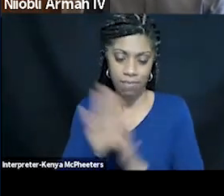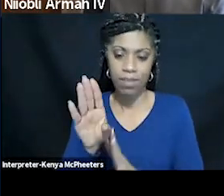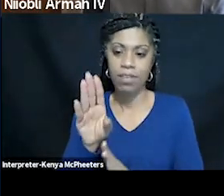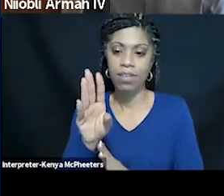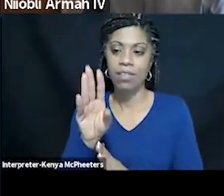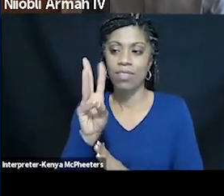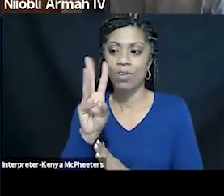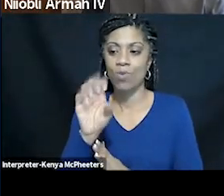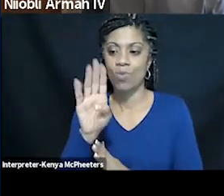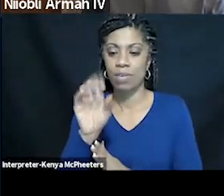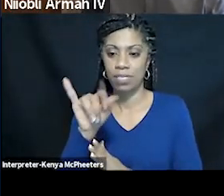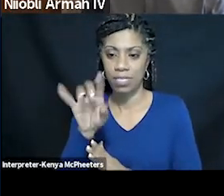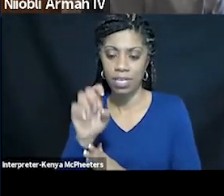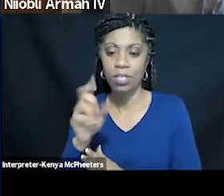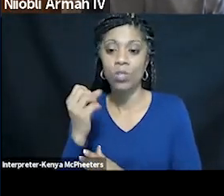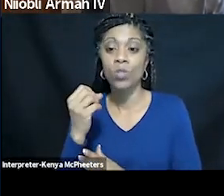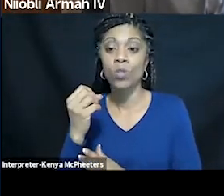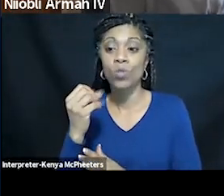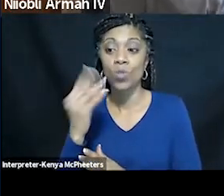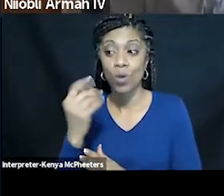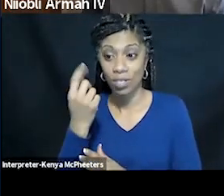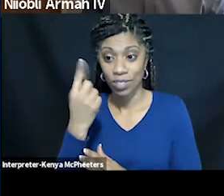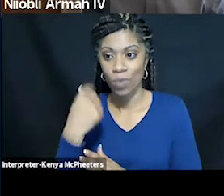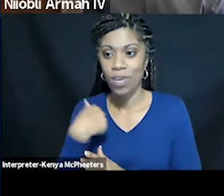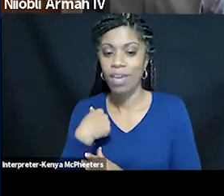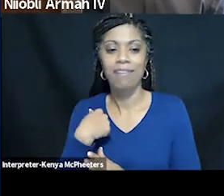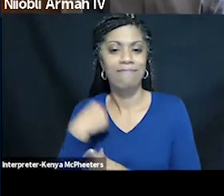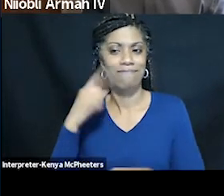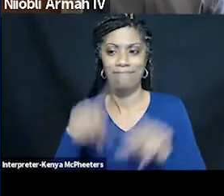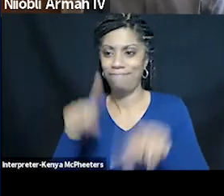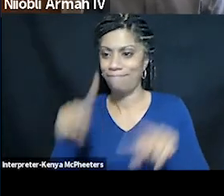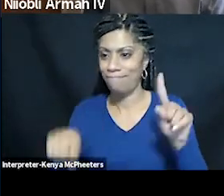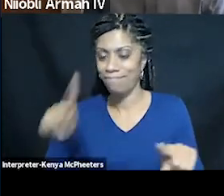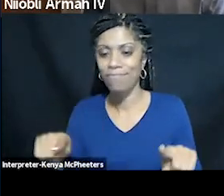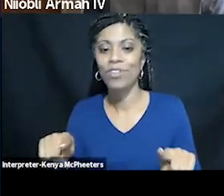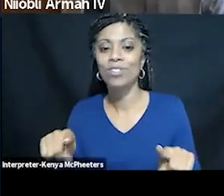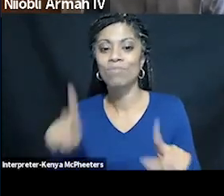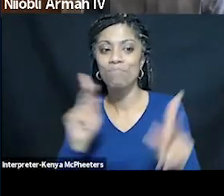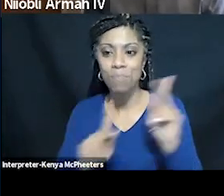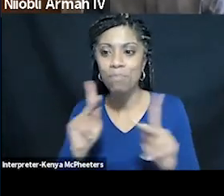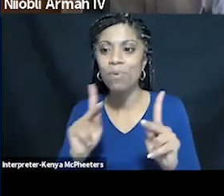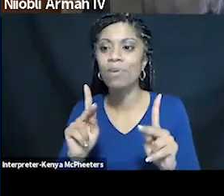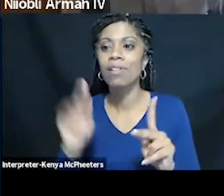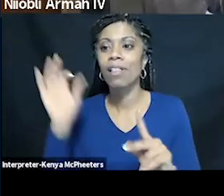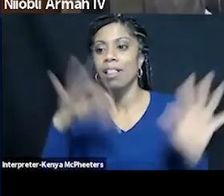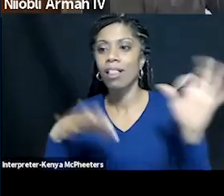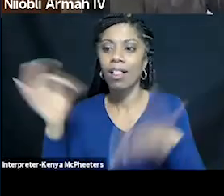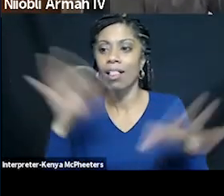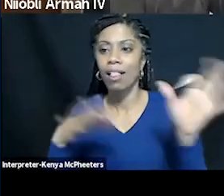this tool being in community with different diverse voices. That's just a preview of what's to come. Next slide, please.